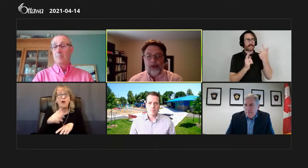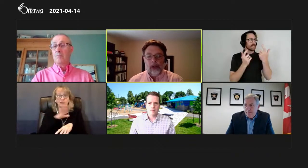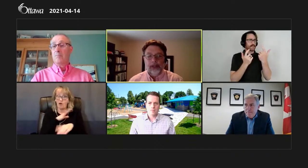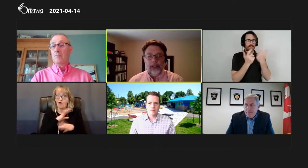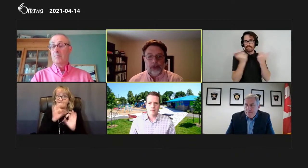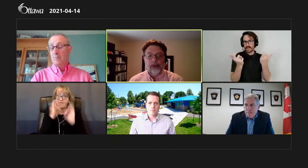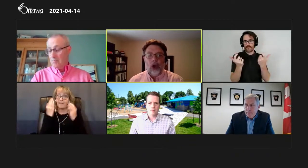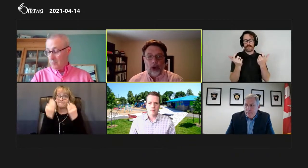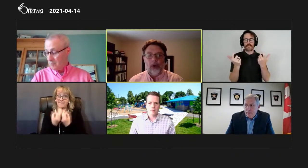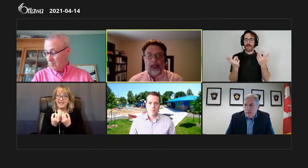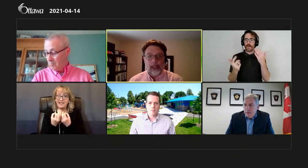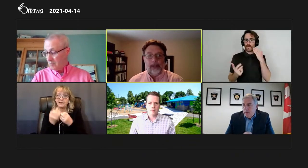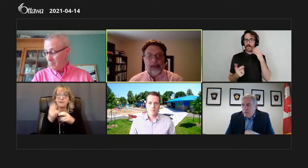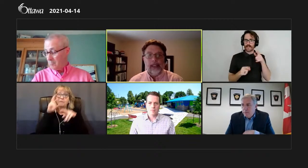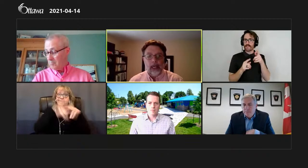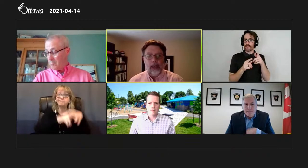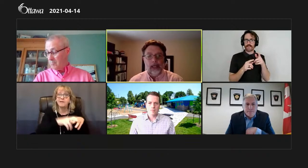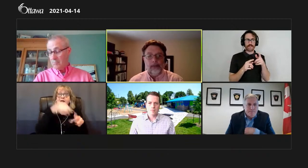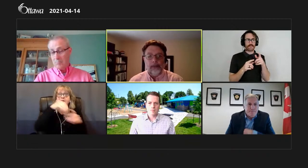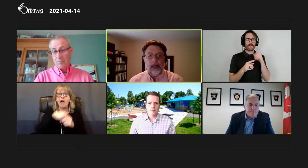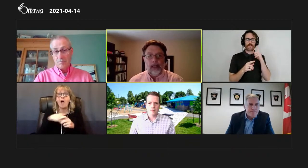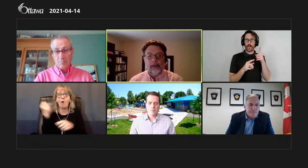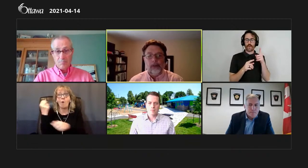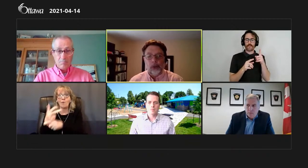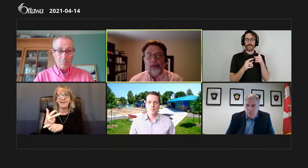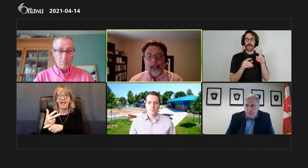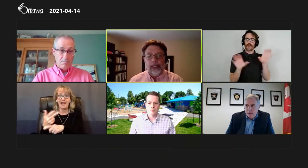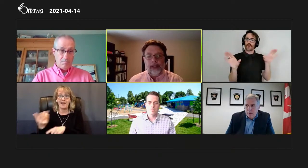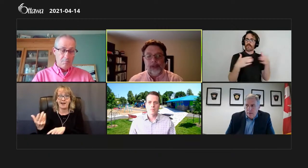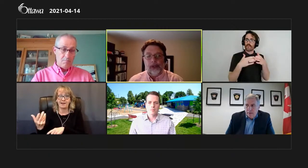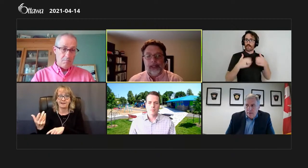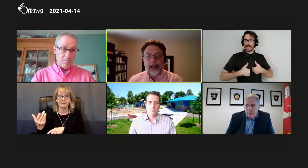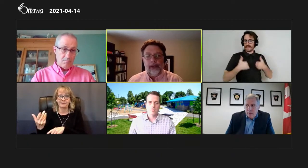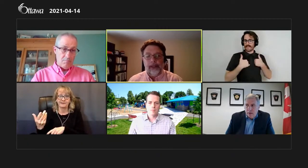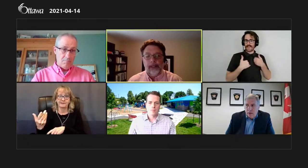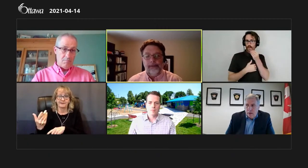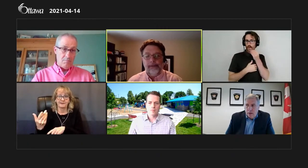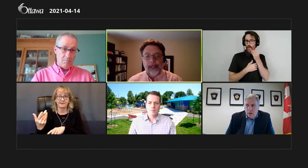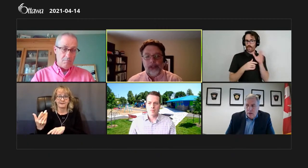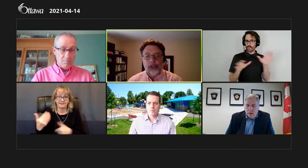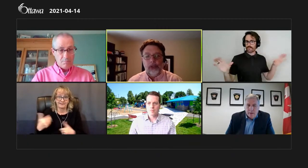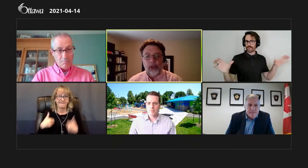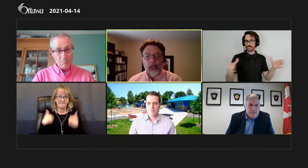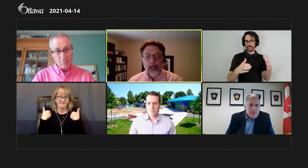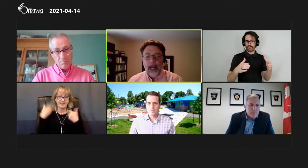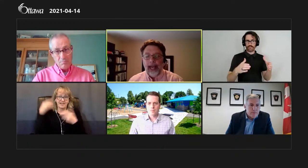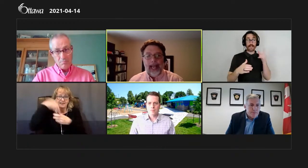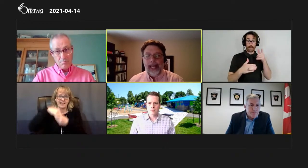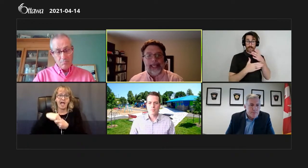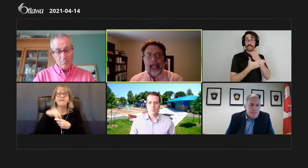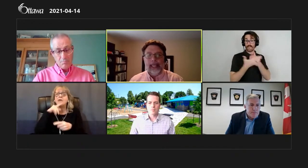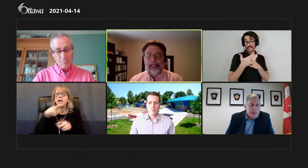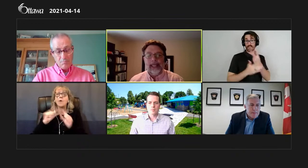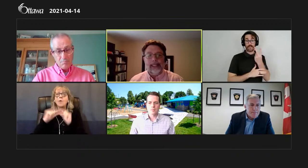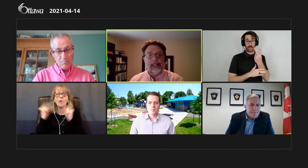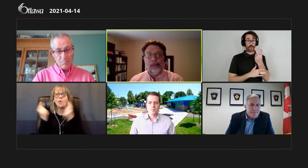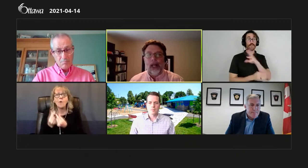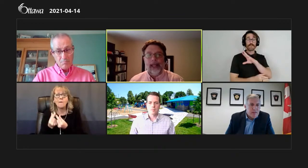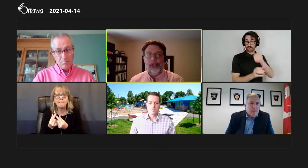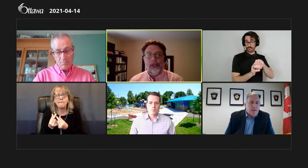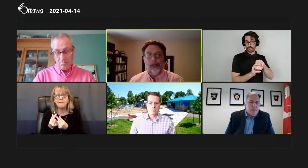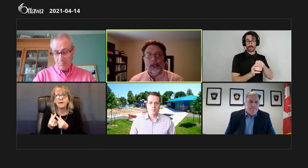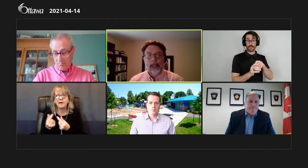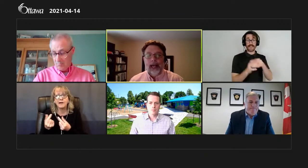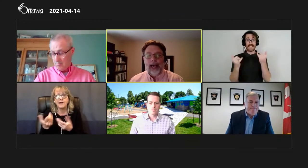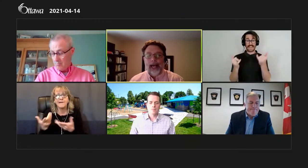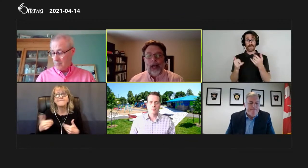Those fall under sort of congregate living group, and certainly they're in phase two. And again, it's a supply